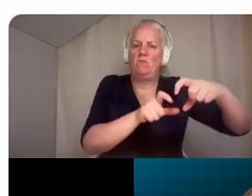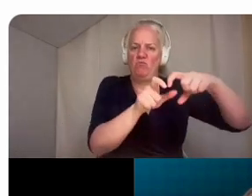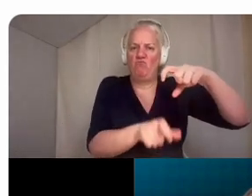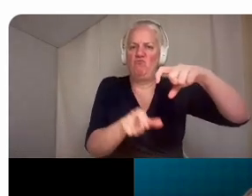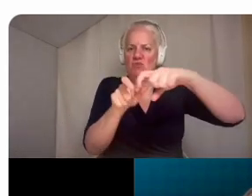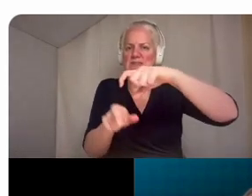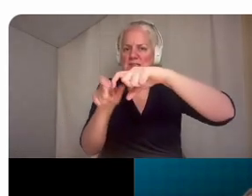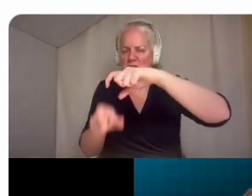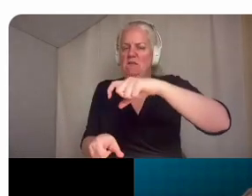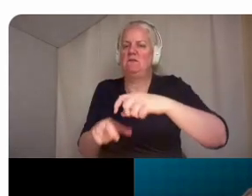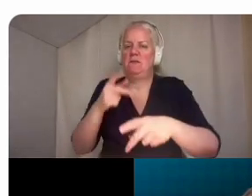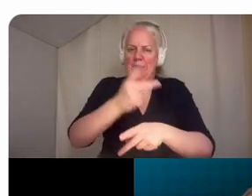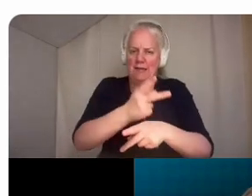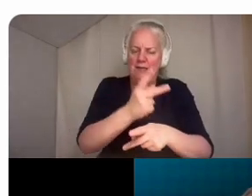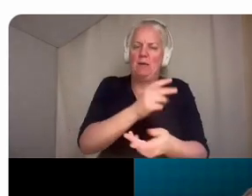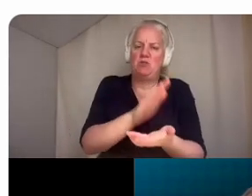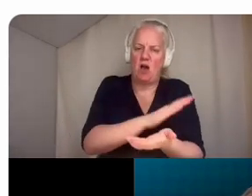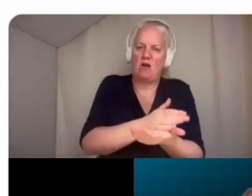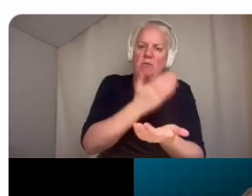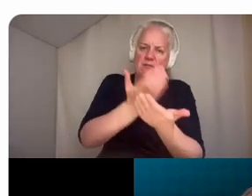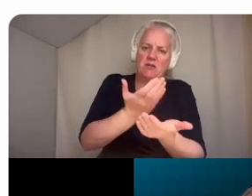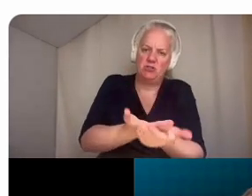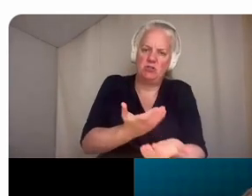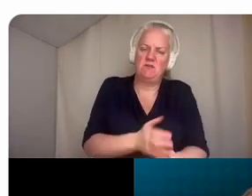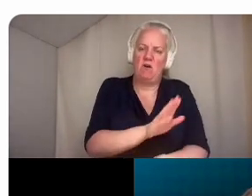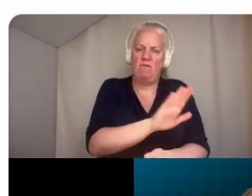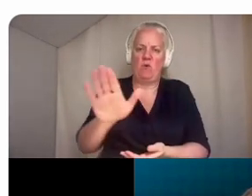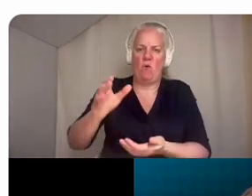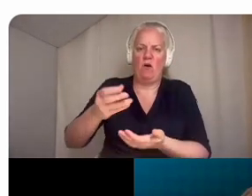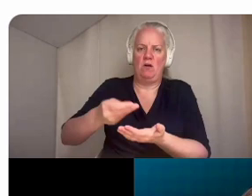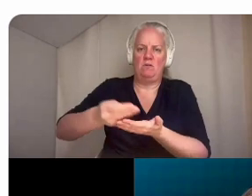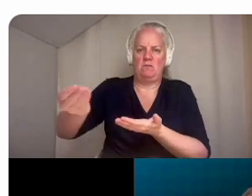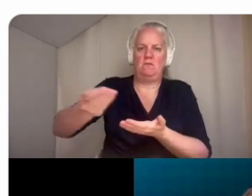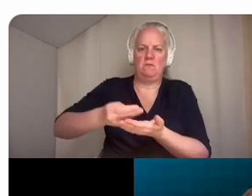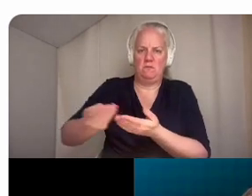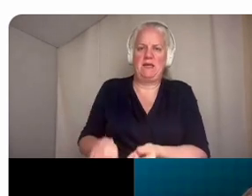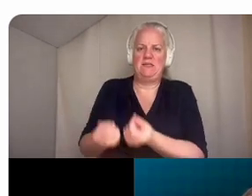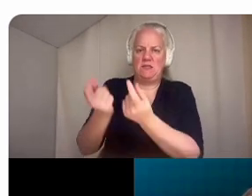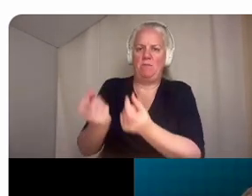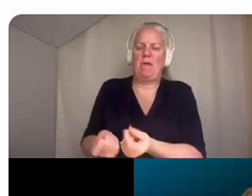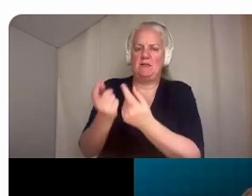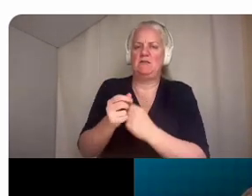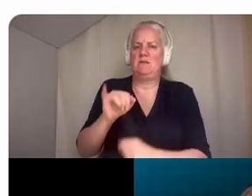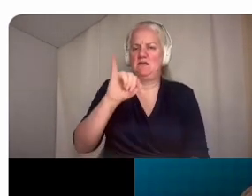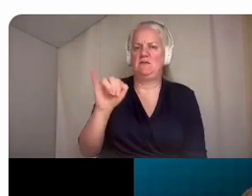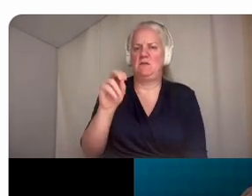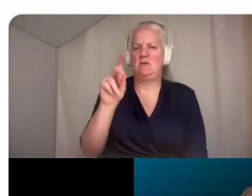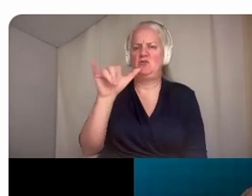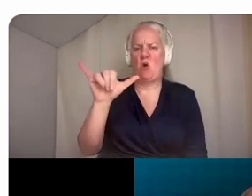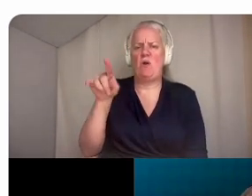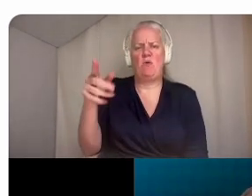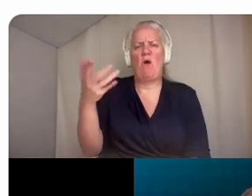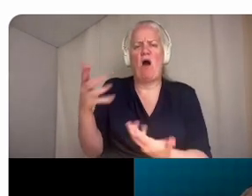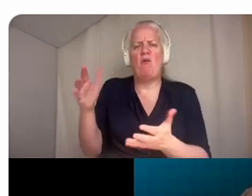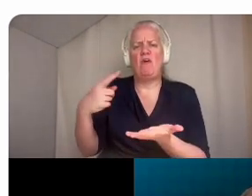or documentation of their purchases. And I think, Jody, you talked about that, about keeping receipts.